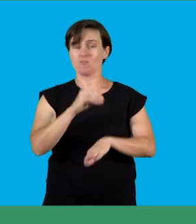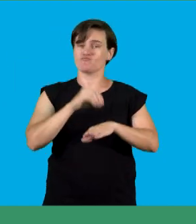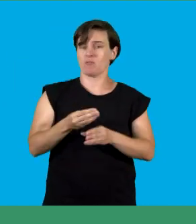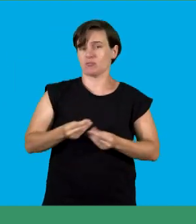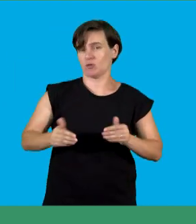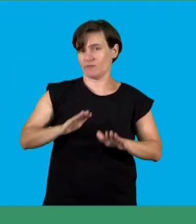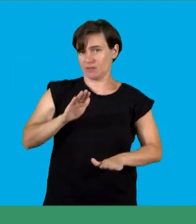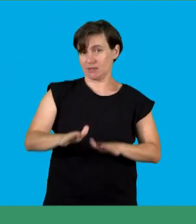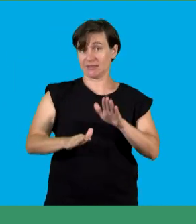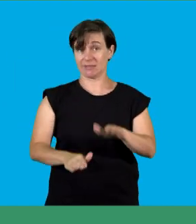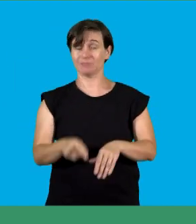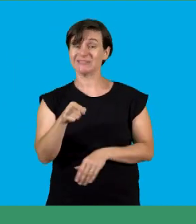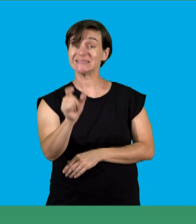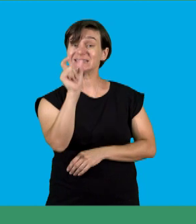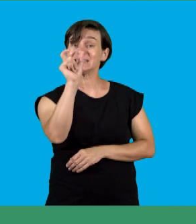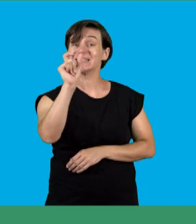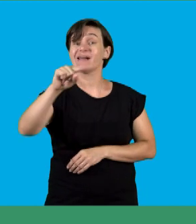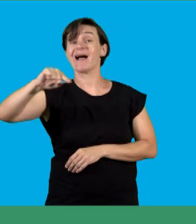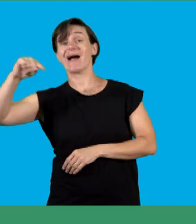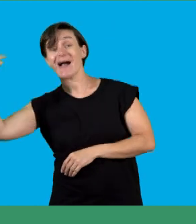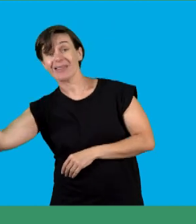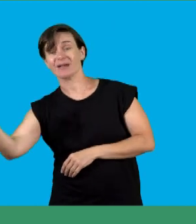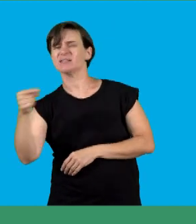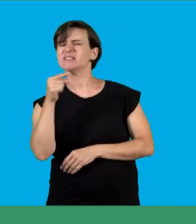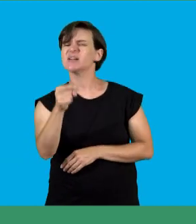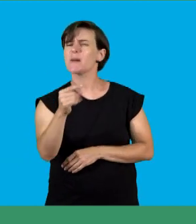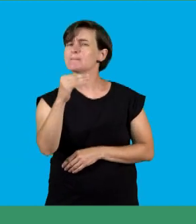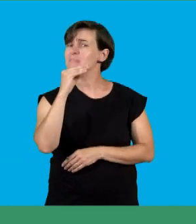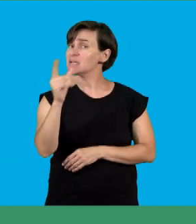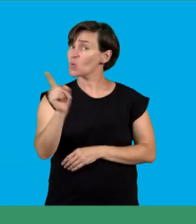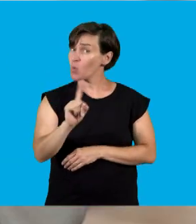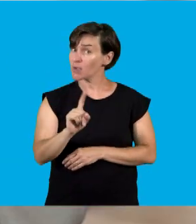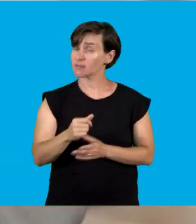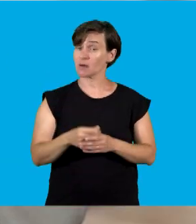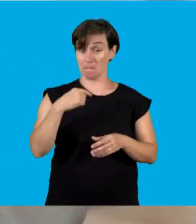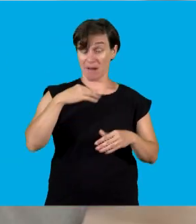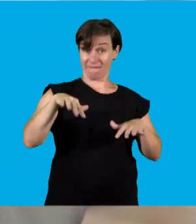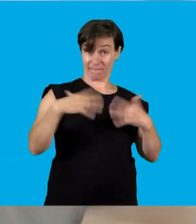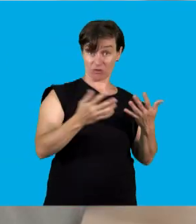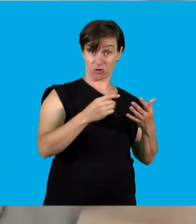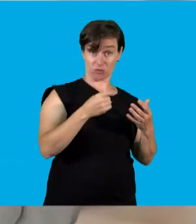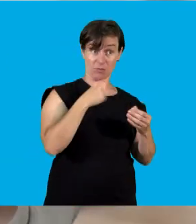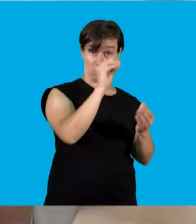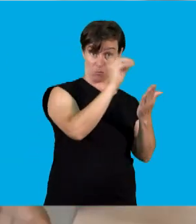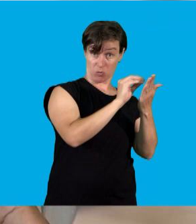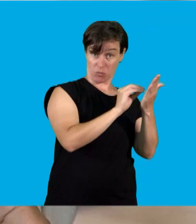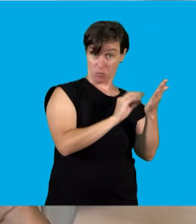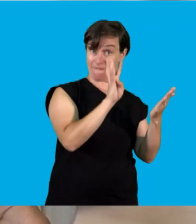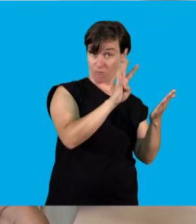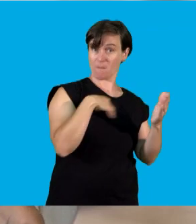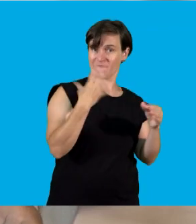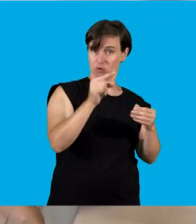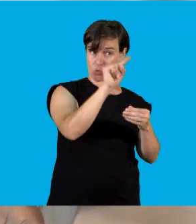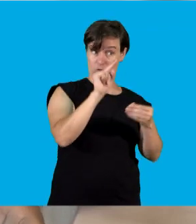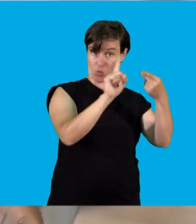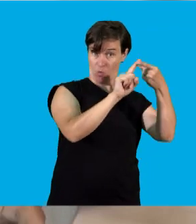steps. So now that is a key word, other. So what do they mean by other? It means not the ones that we've